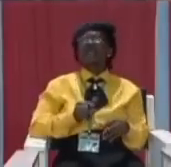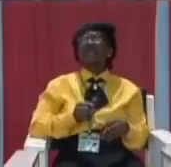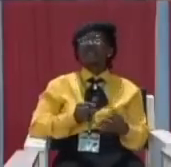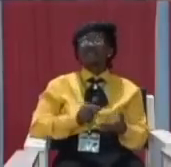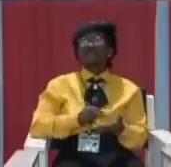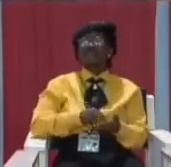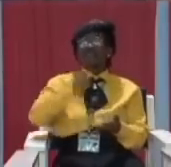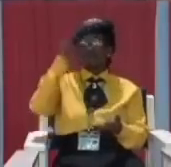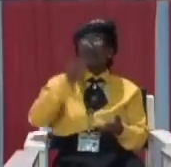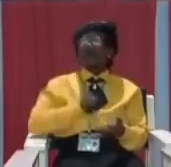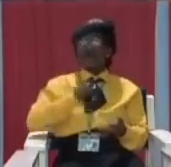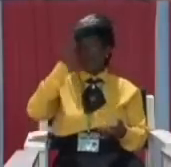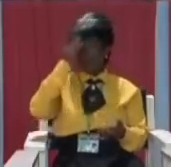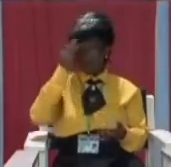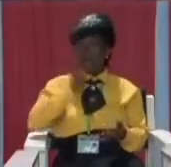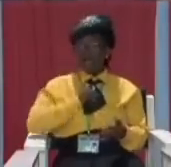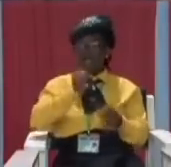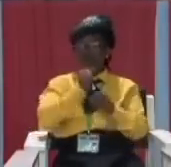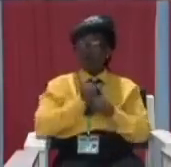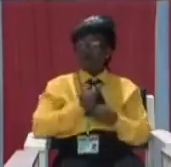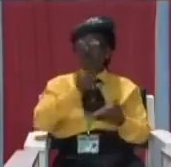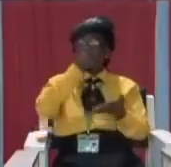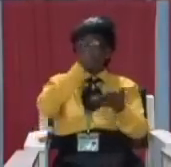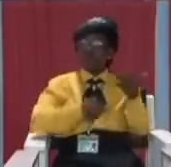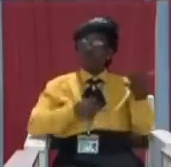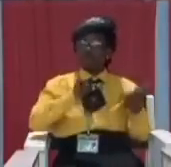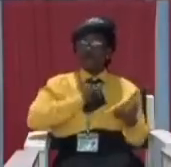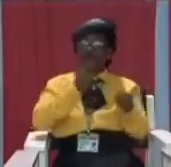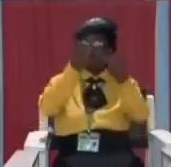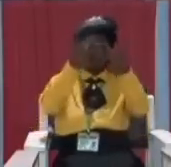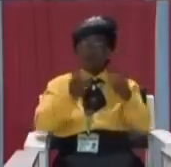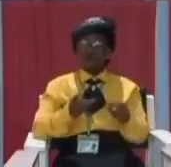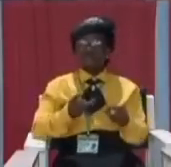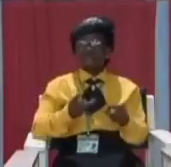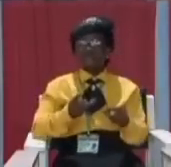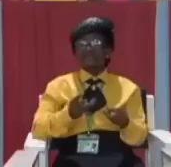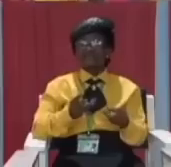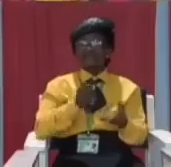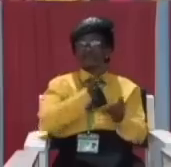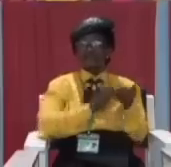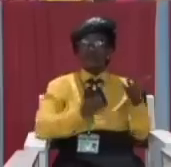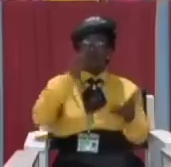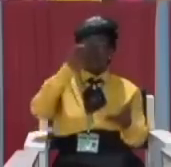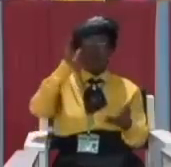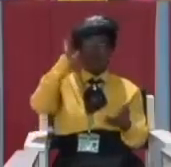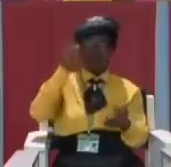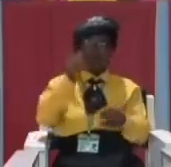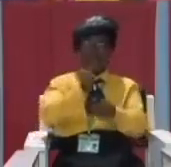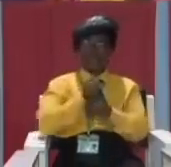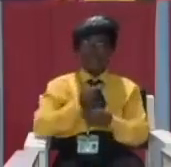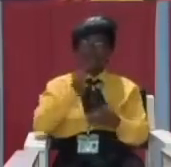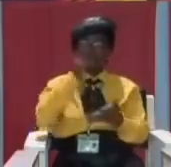Somebody is going to get something that will keep your fire burning forever.